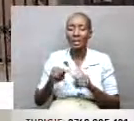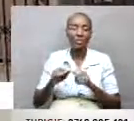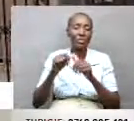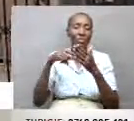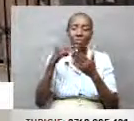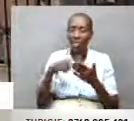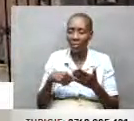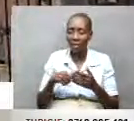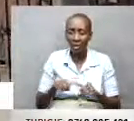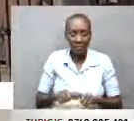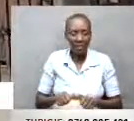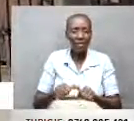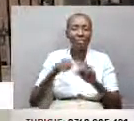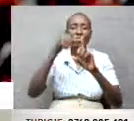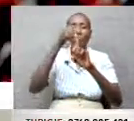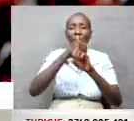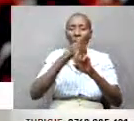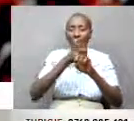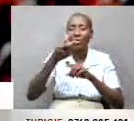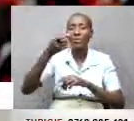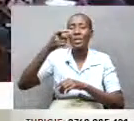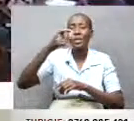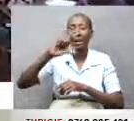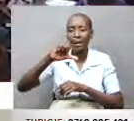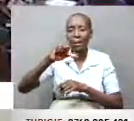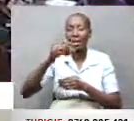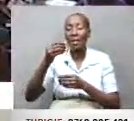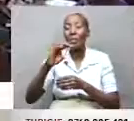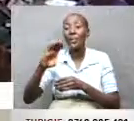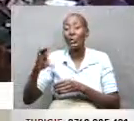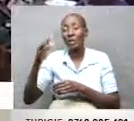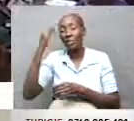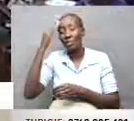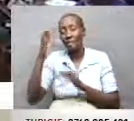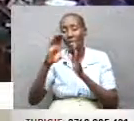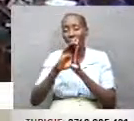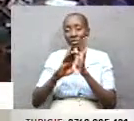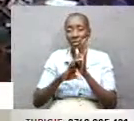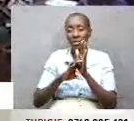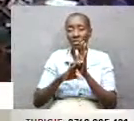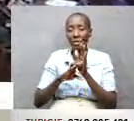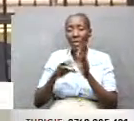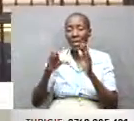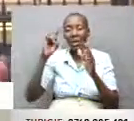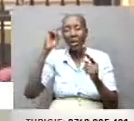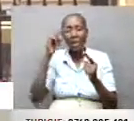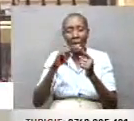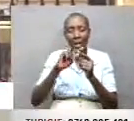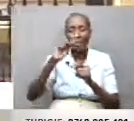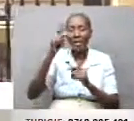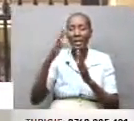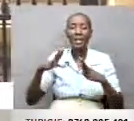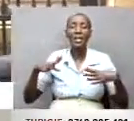wangali watapigania kuongezewa kwa mapato ya kaunti, kwani katiba mpya ilikuwa inaazimia kuhakikisha kuwa Wakenya